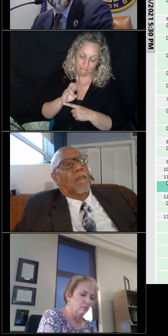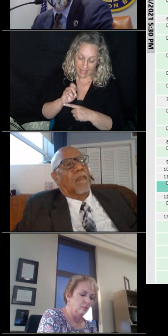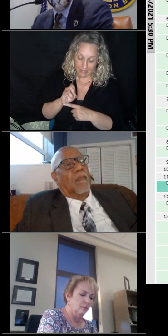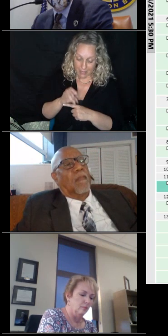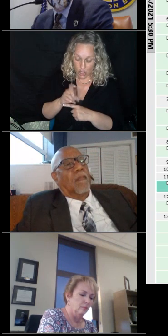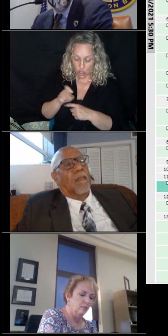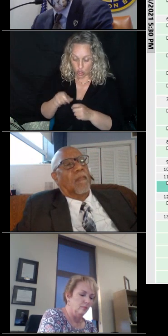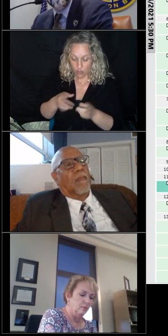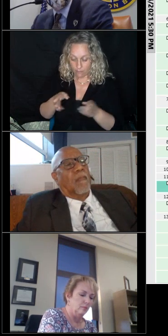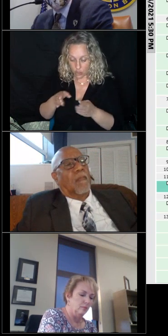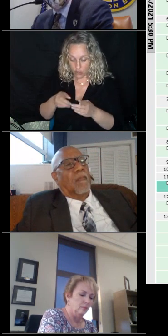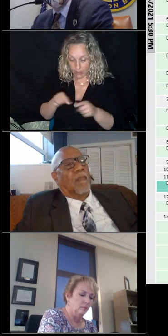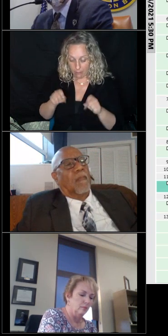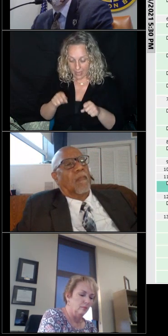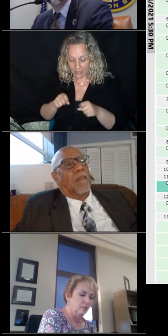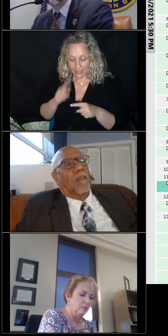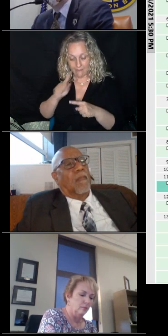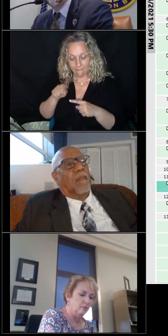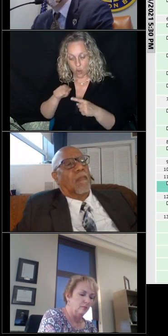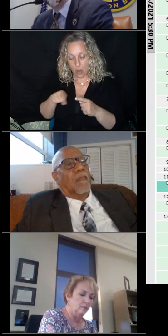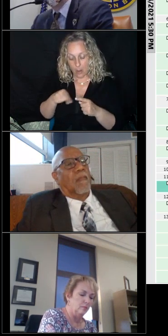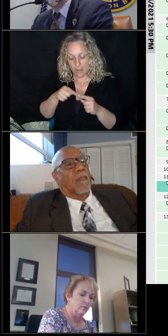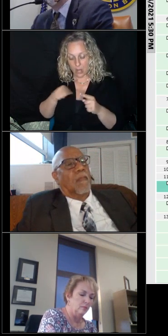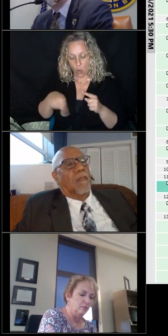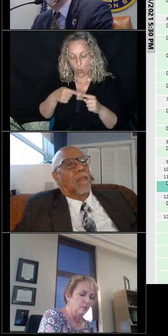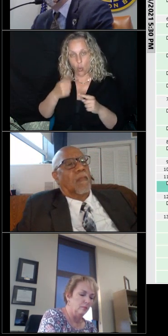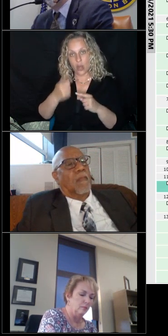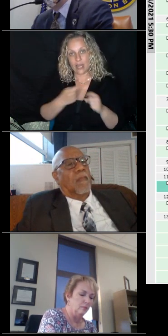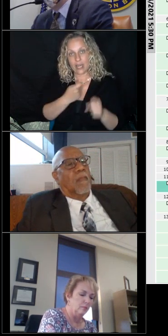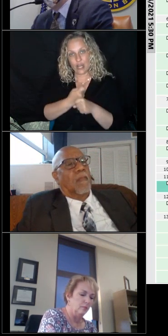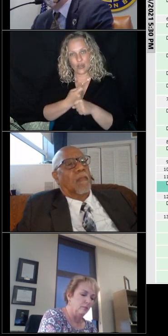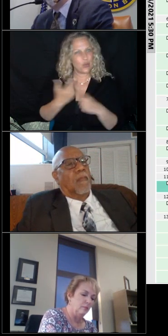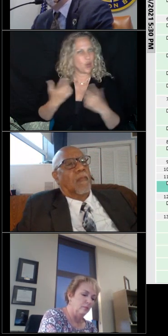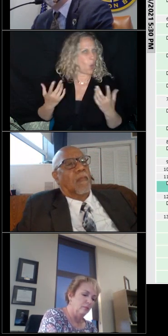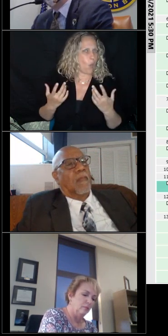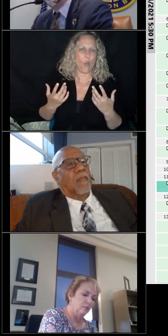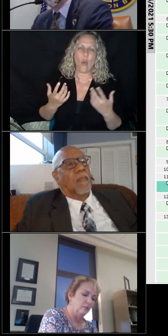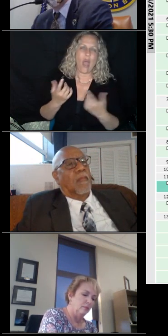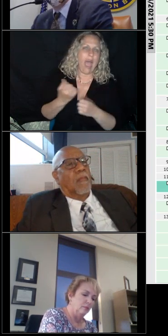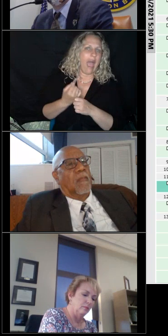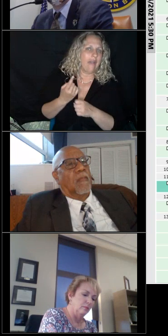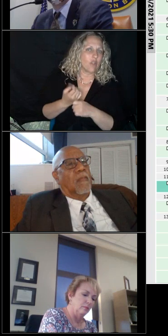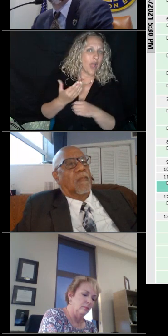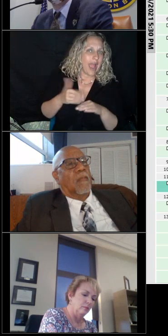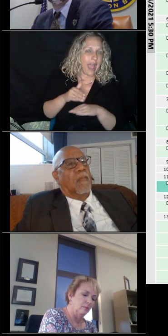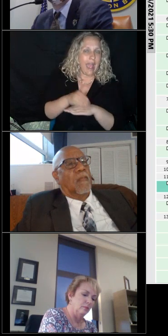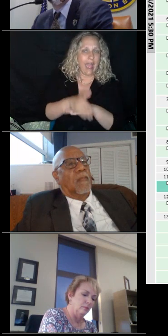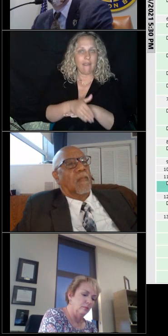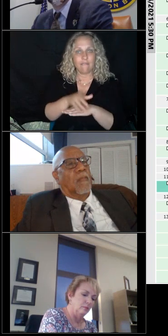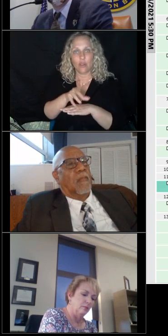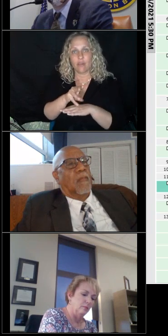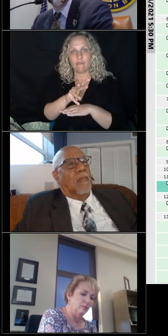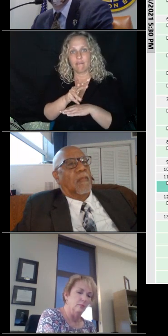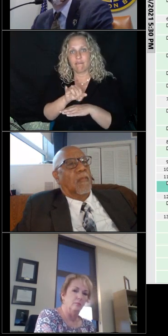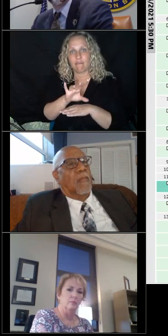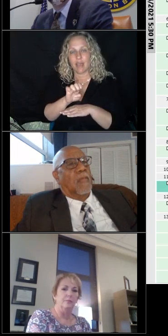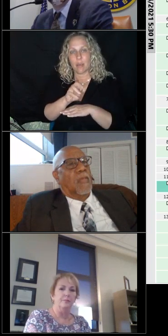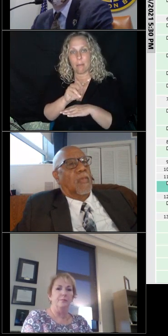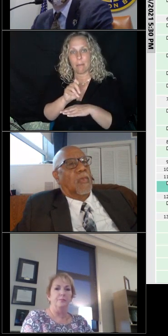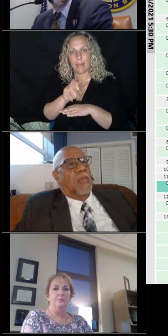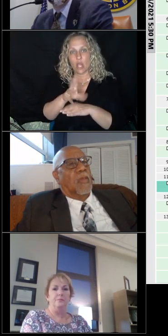shall serve in such capacity for a period of 1 year. So every year after the vice mayor has served, there should be a